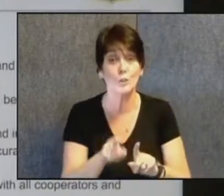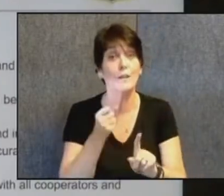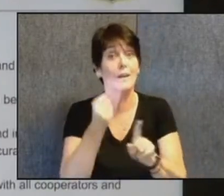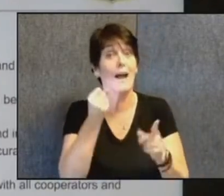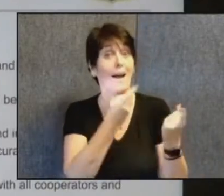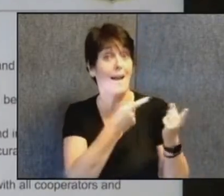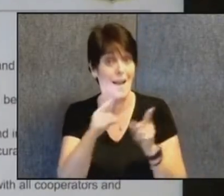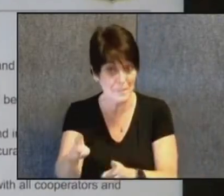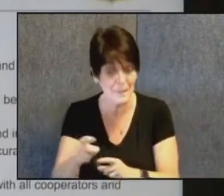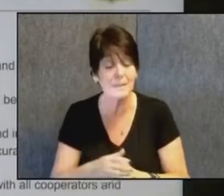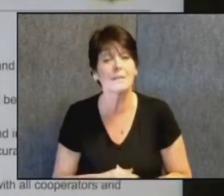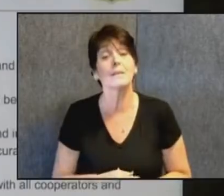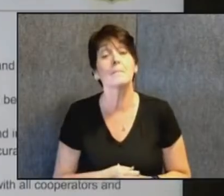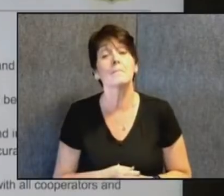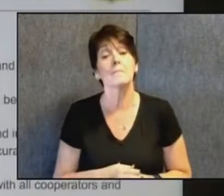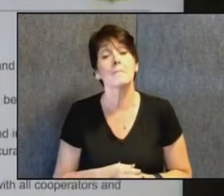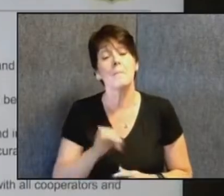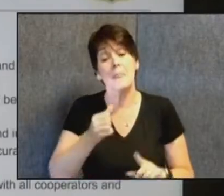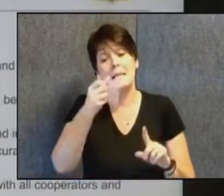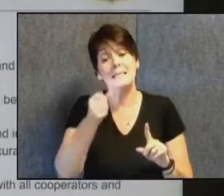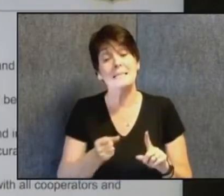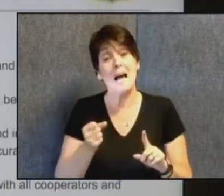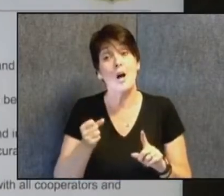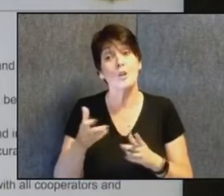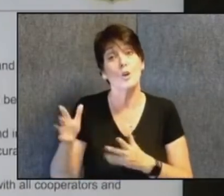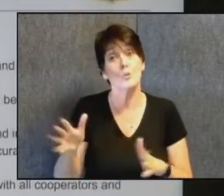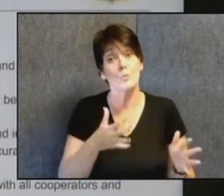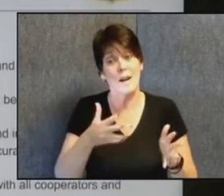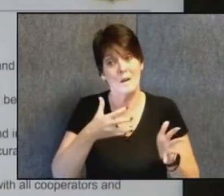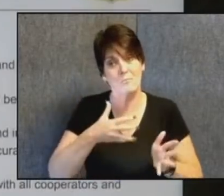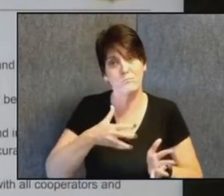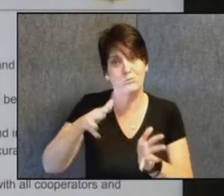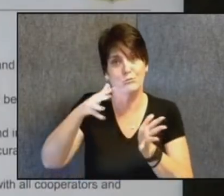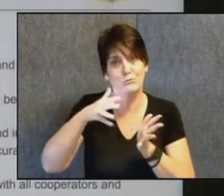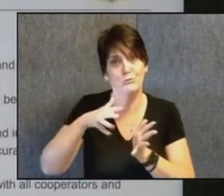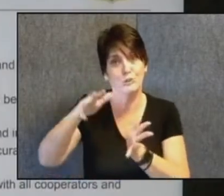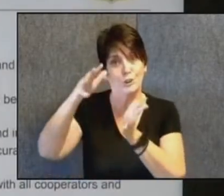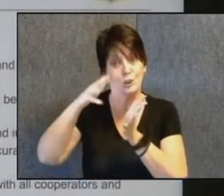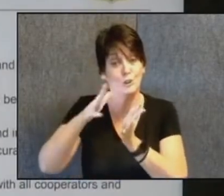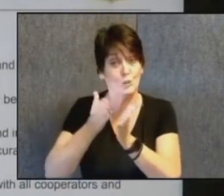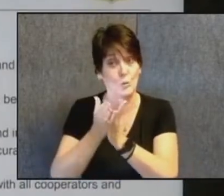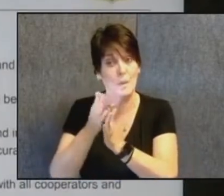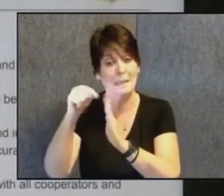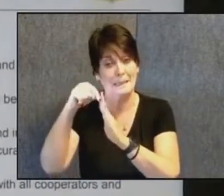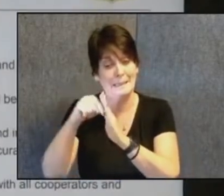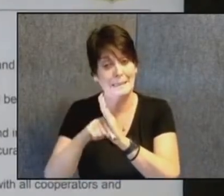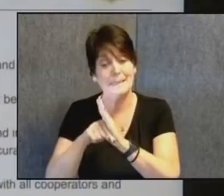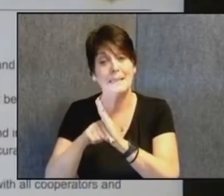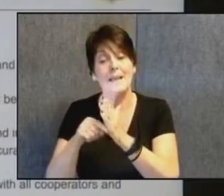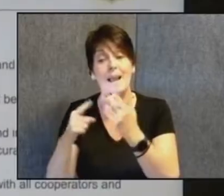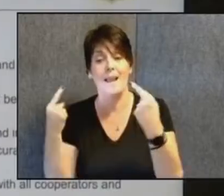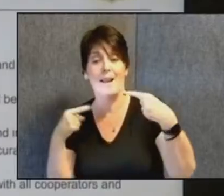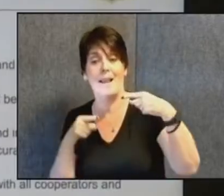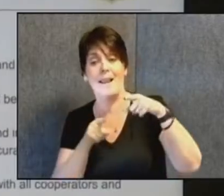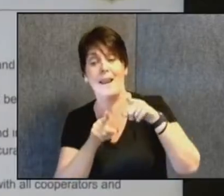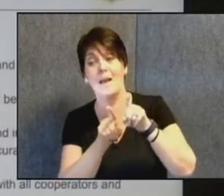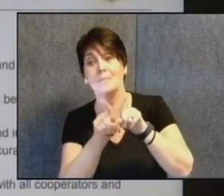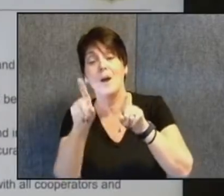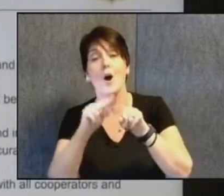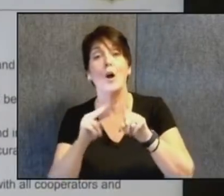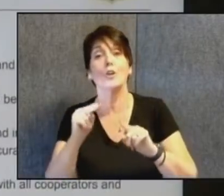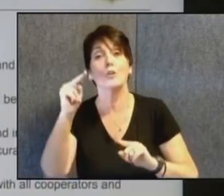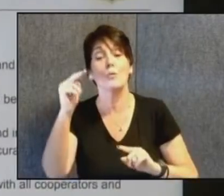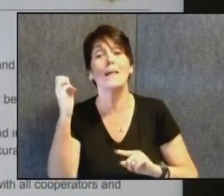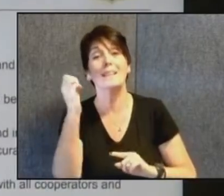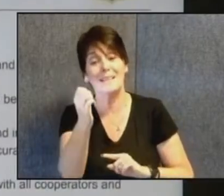the get-go. And the south winds are going up into those steep drainages and getting in alignment and coming back out on the northeast side,